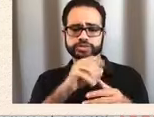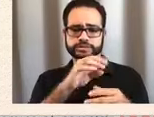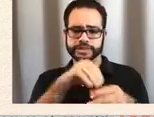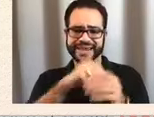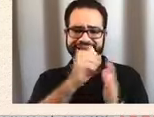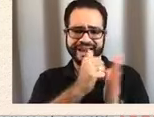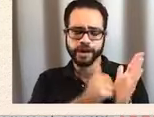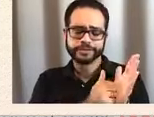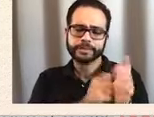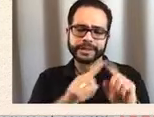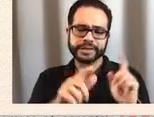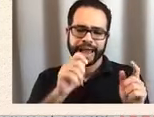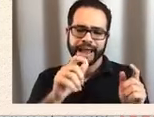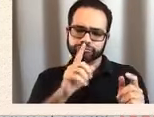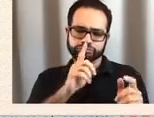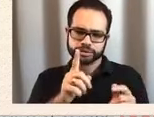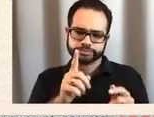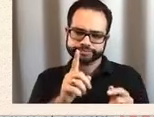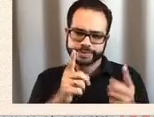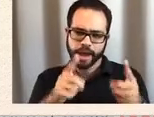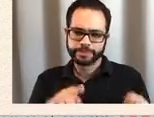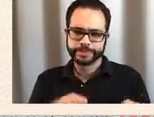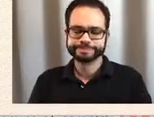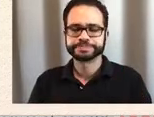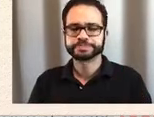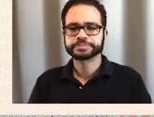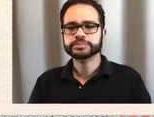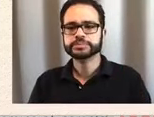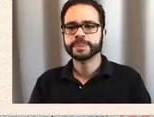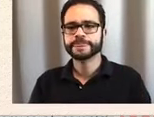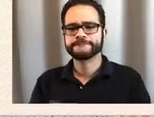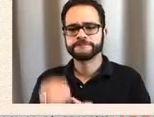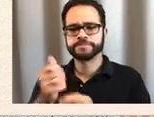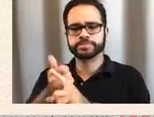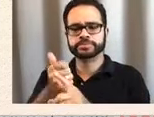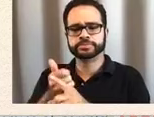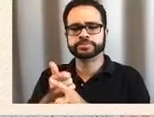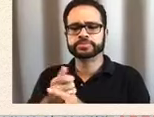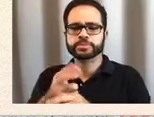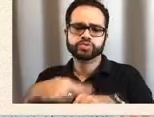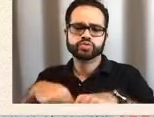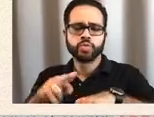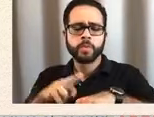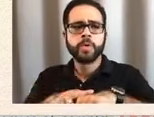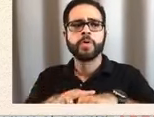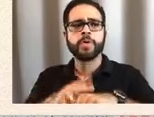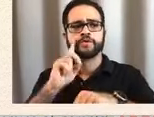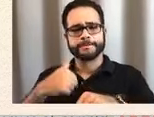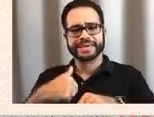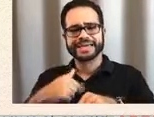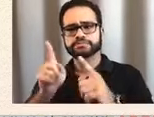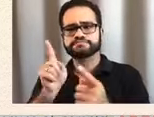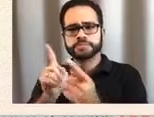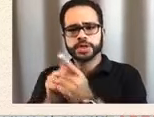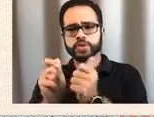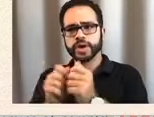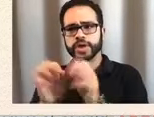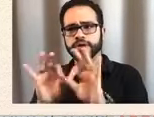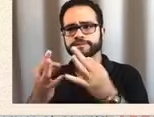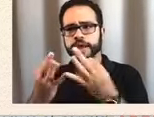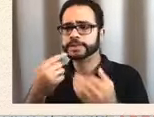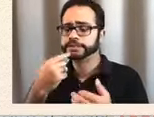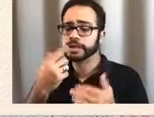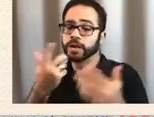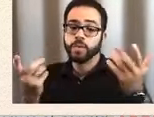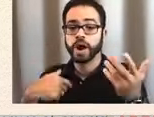So it isn't unusual for me to meet with families, and the families say, oh, well, I applied for